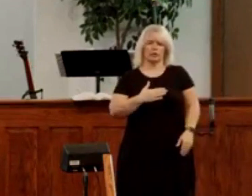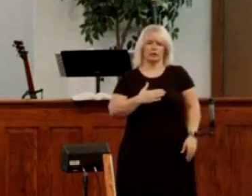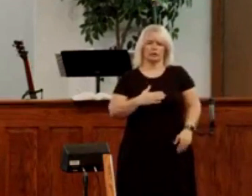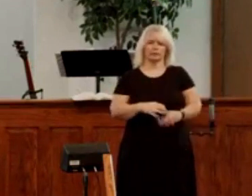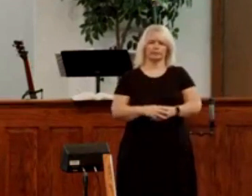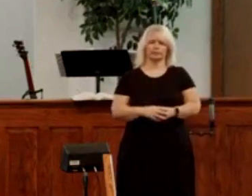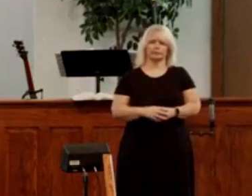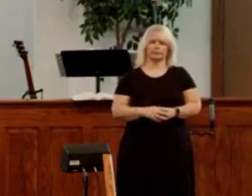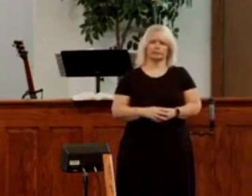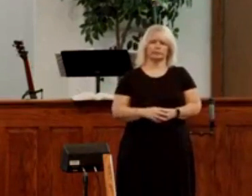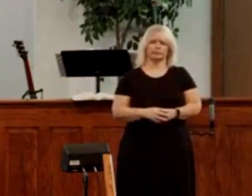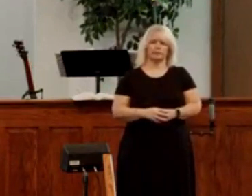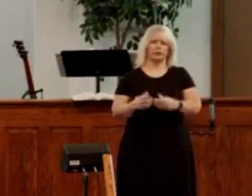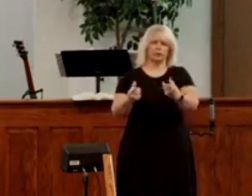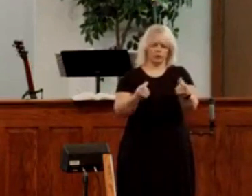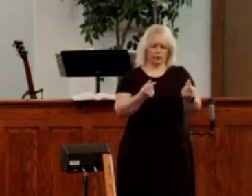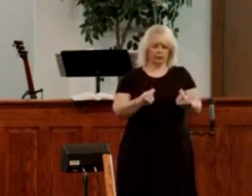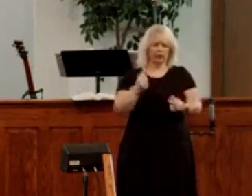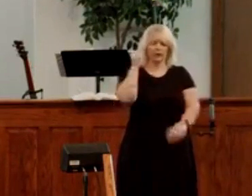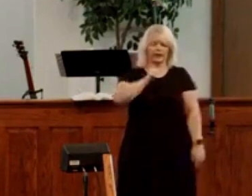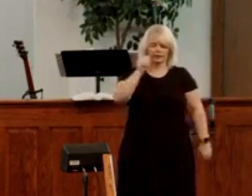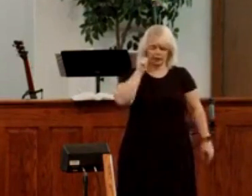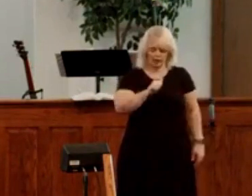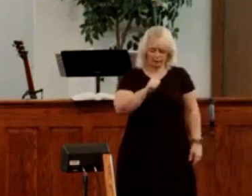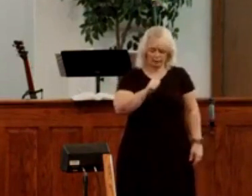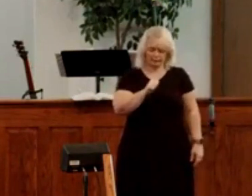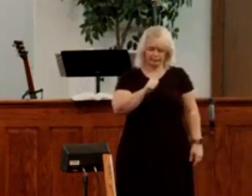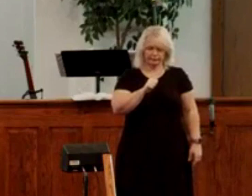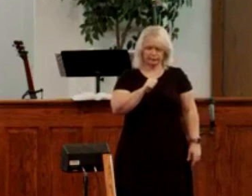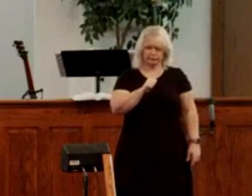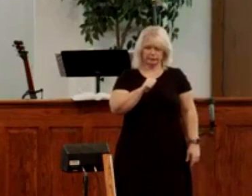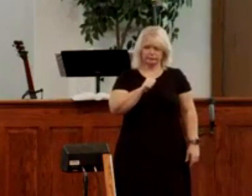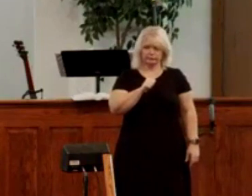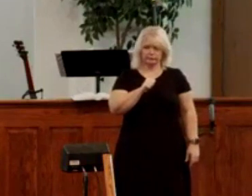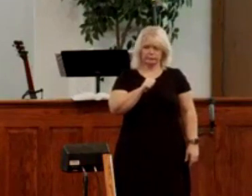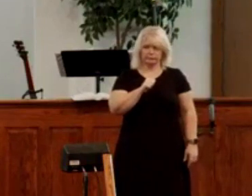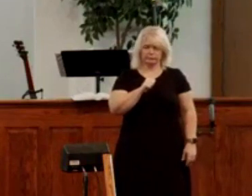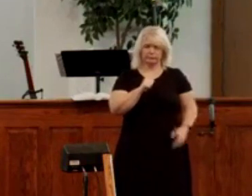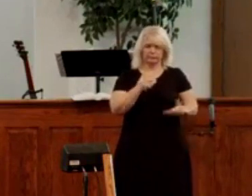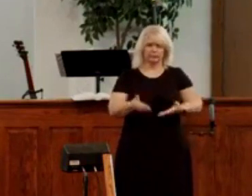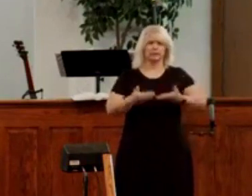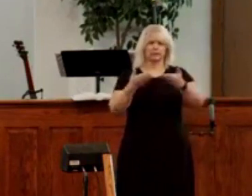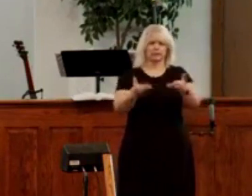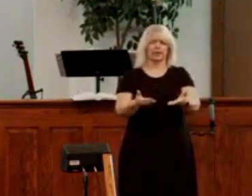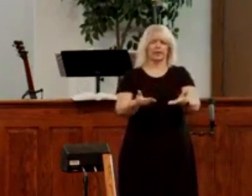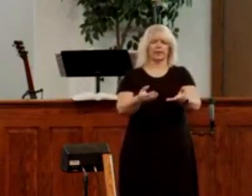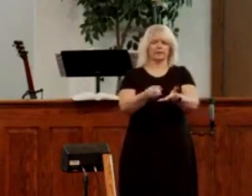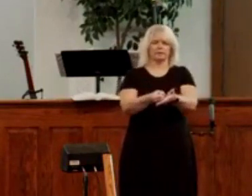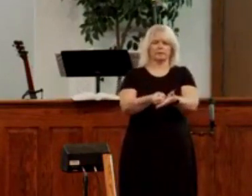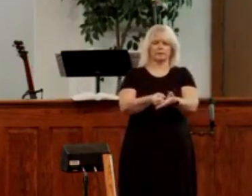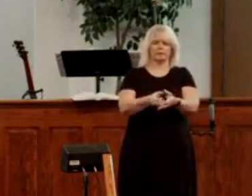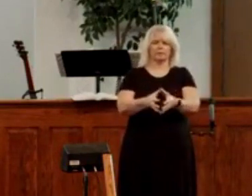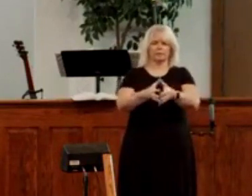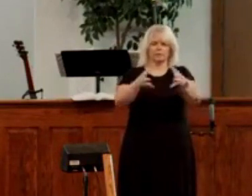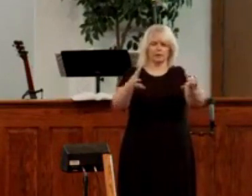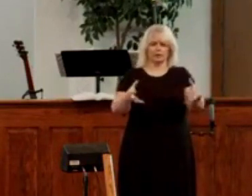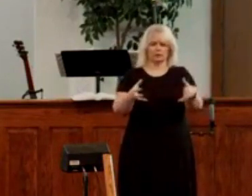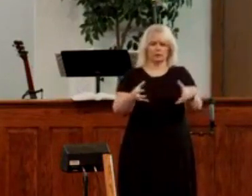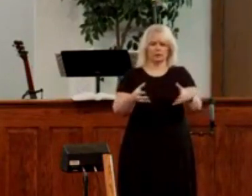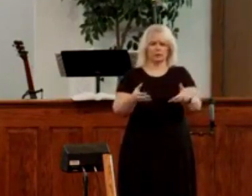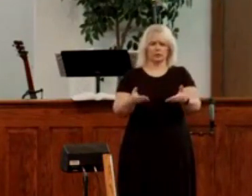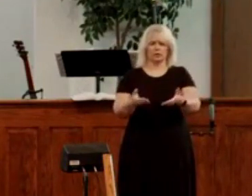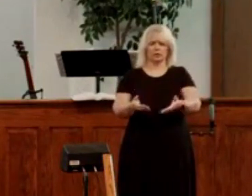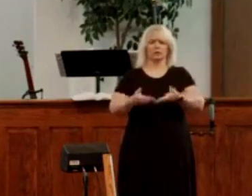and what they do for us every day. And give generously, and as it says here, you can give it